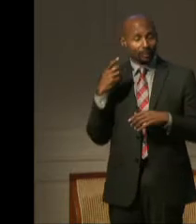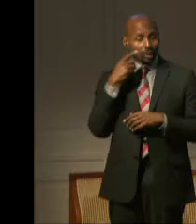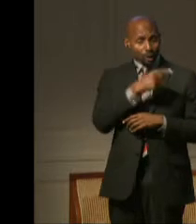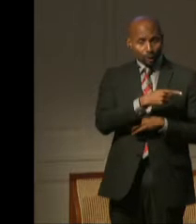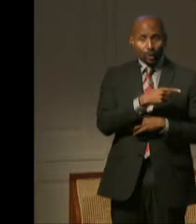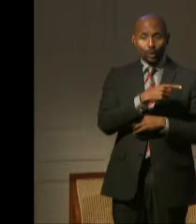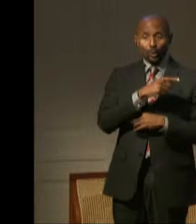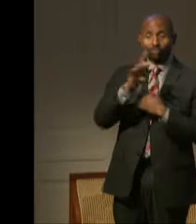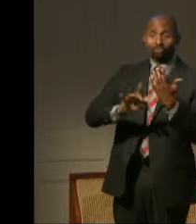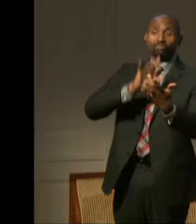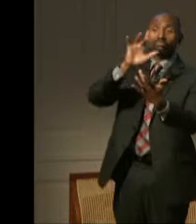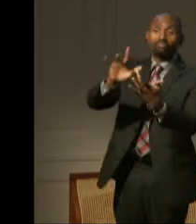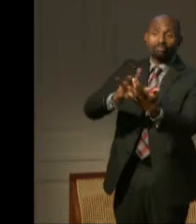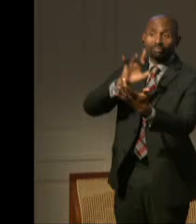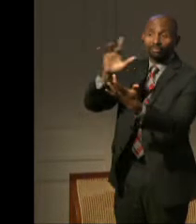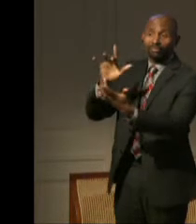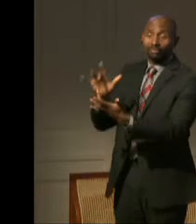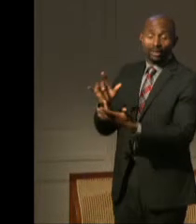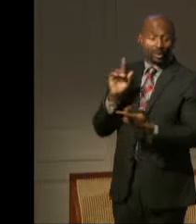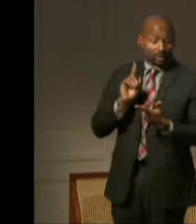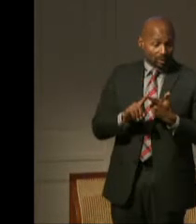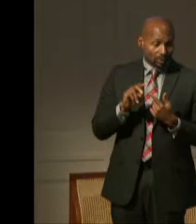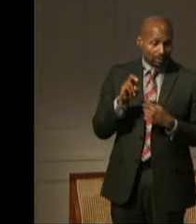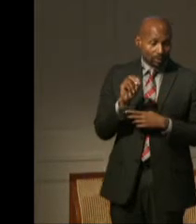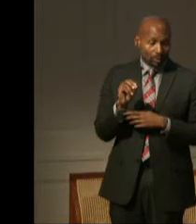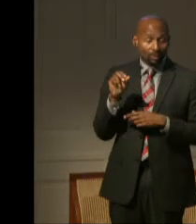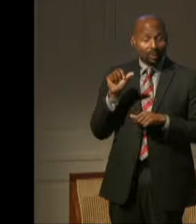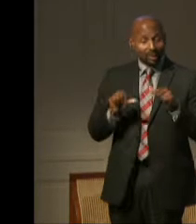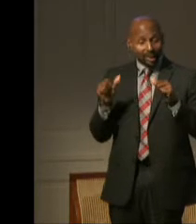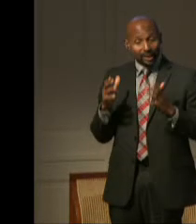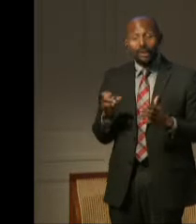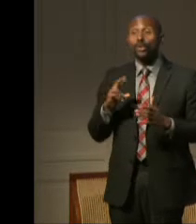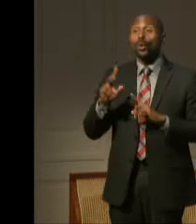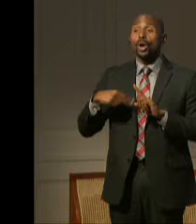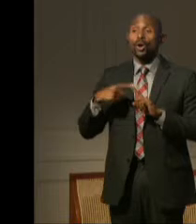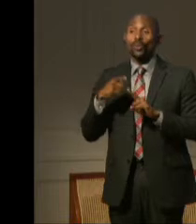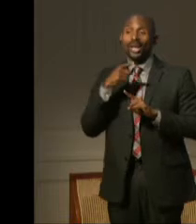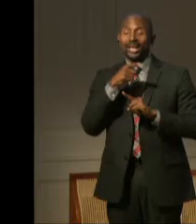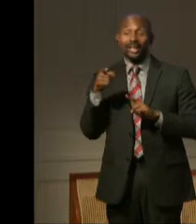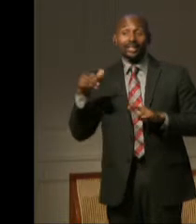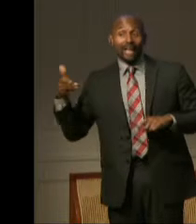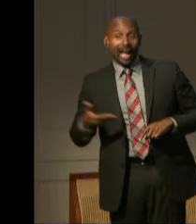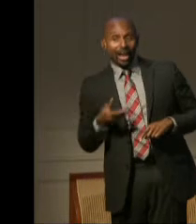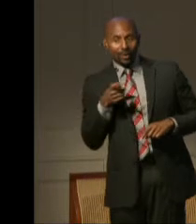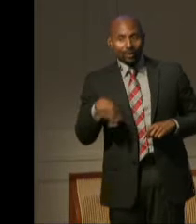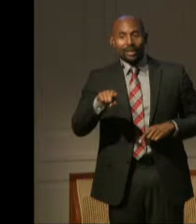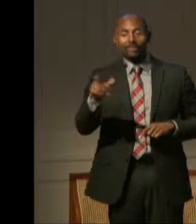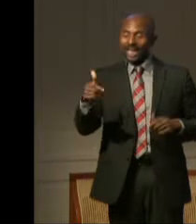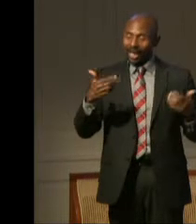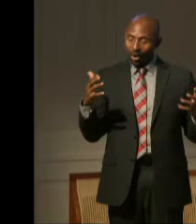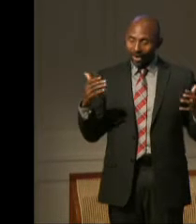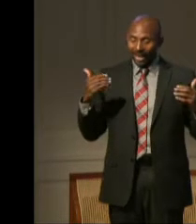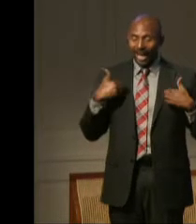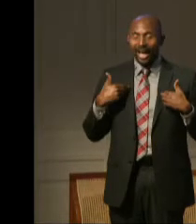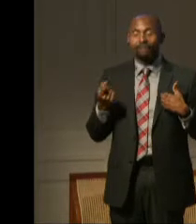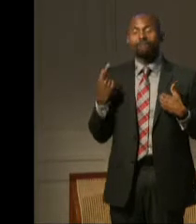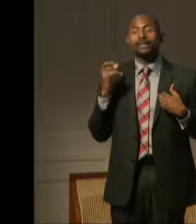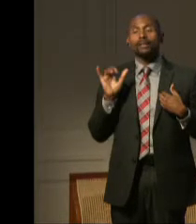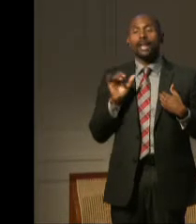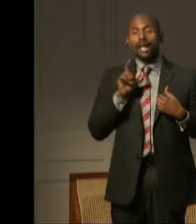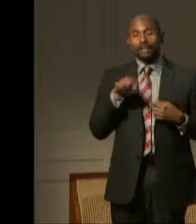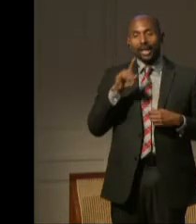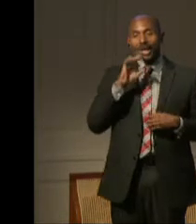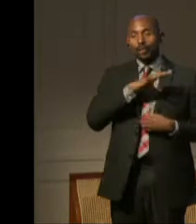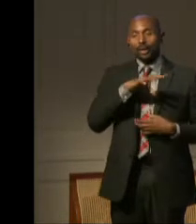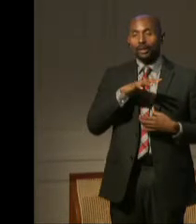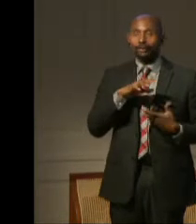an outreach to the neuroscientist, or when they're hired, they come with the understanding that they